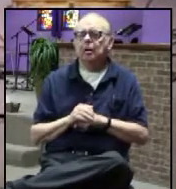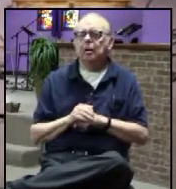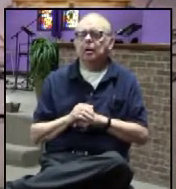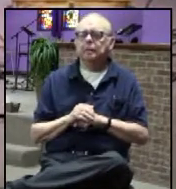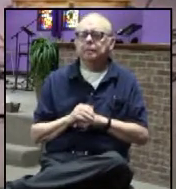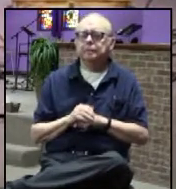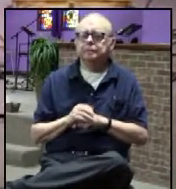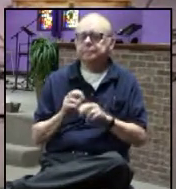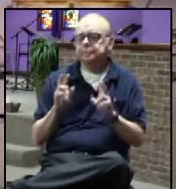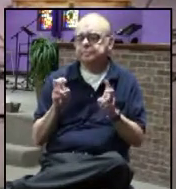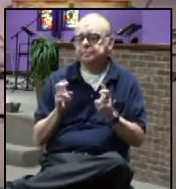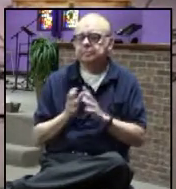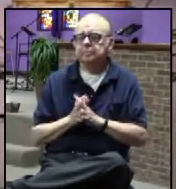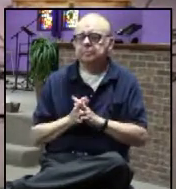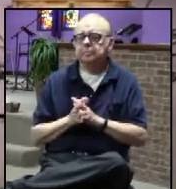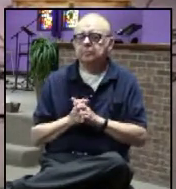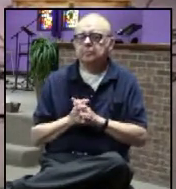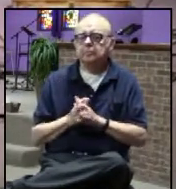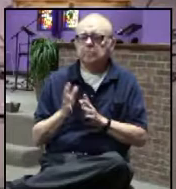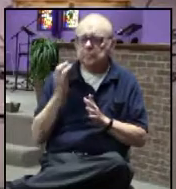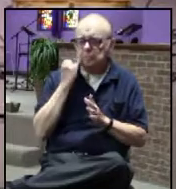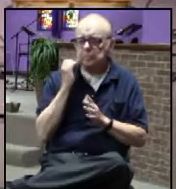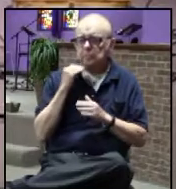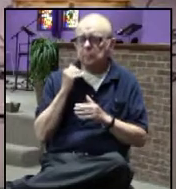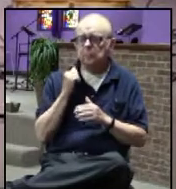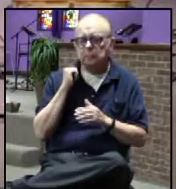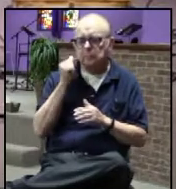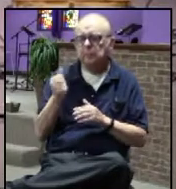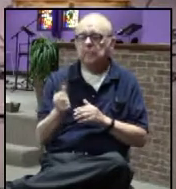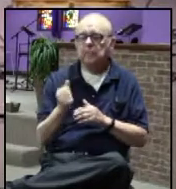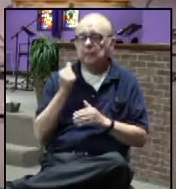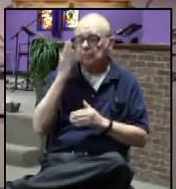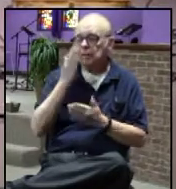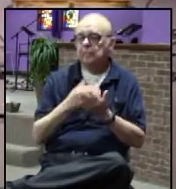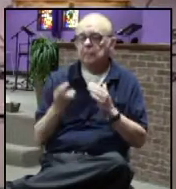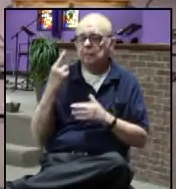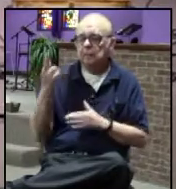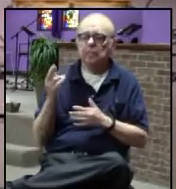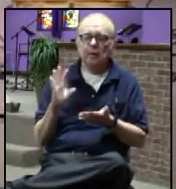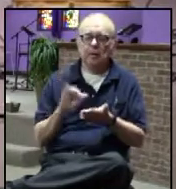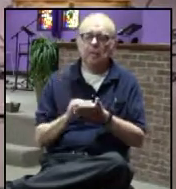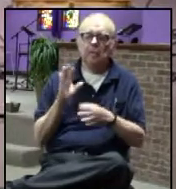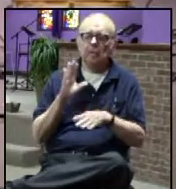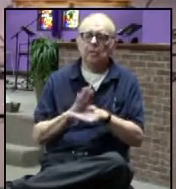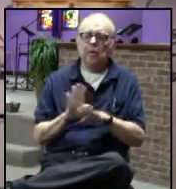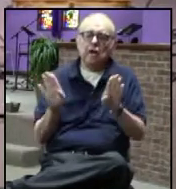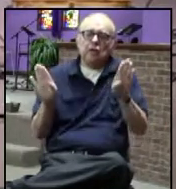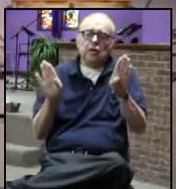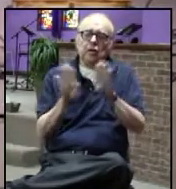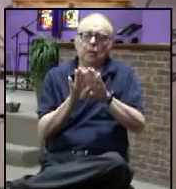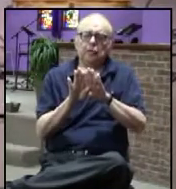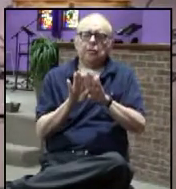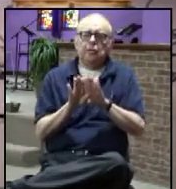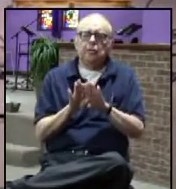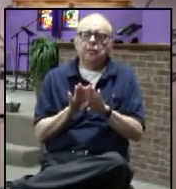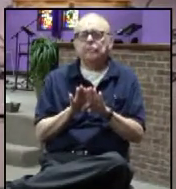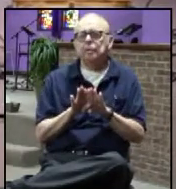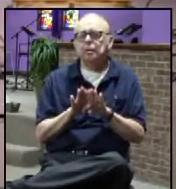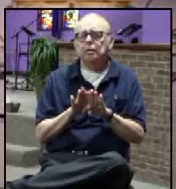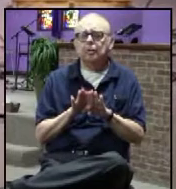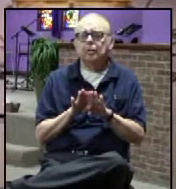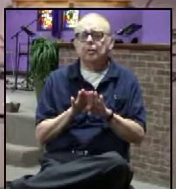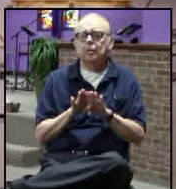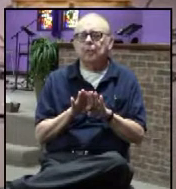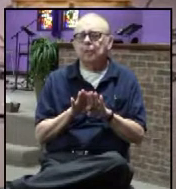and that is this. If tomorrow, for some reason, this church closed its doors,